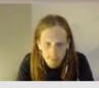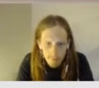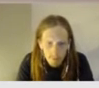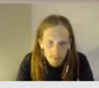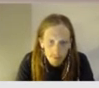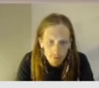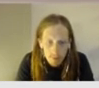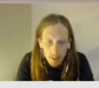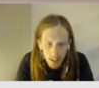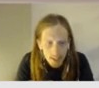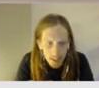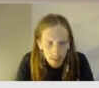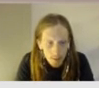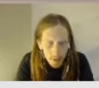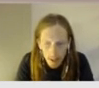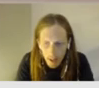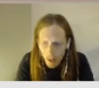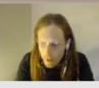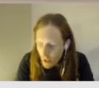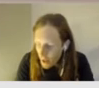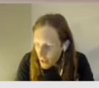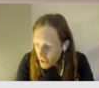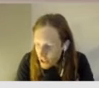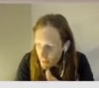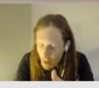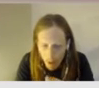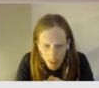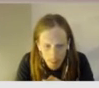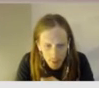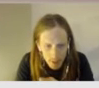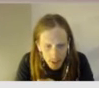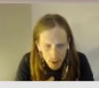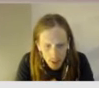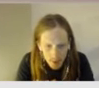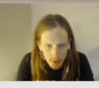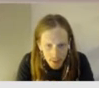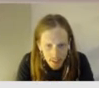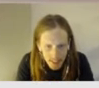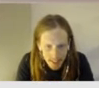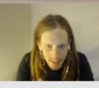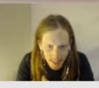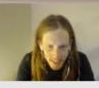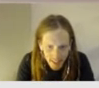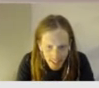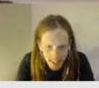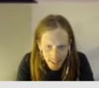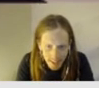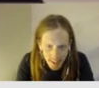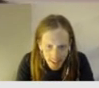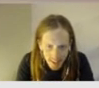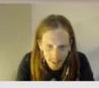just meeting people. Gotcha. Cool, man. Is there something about people that really draws you to this? I think